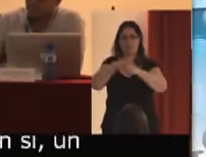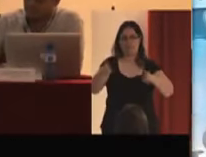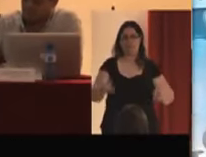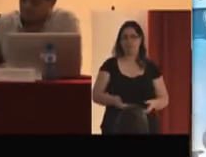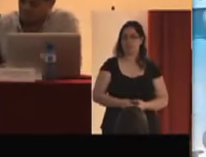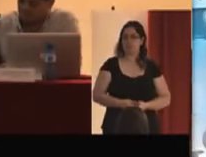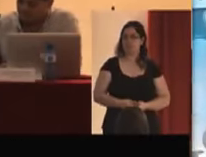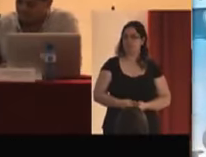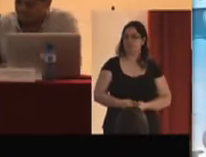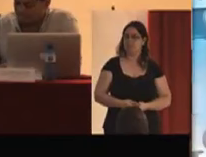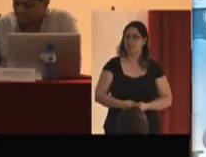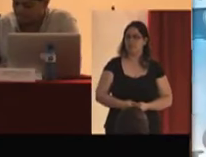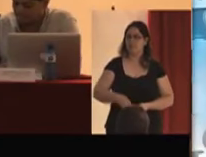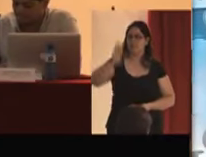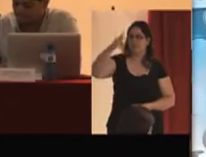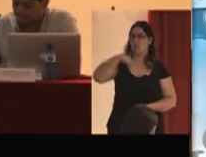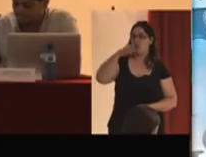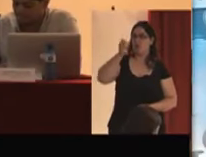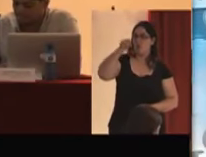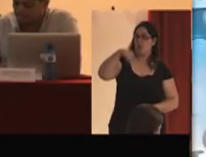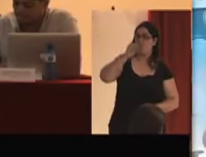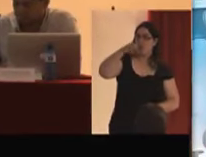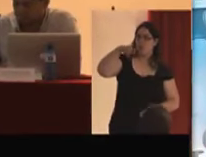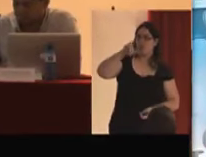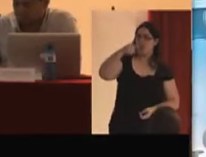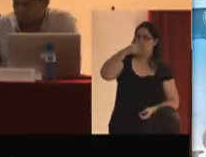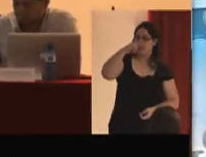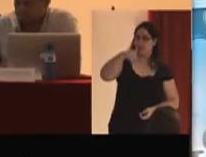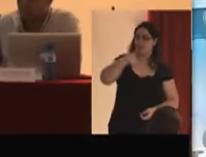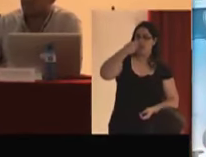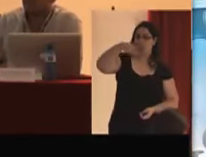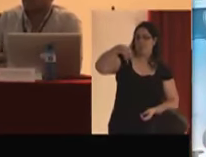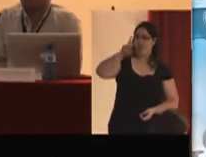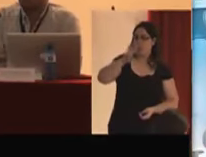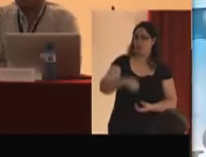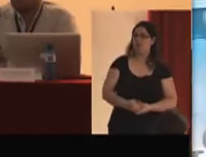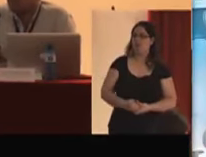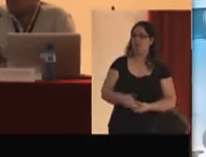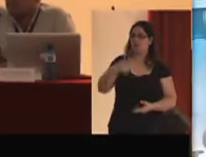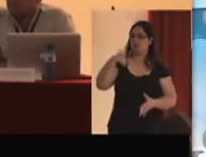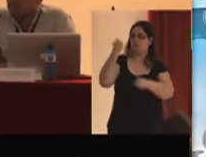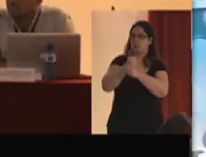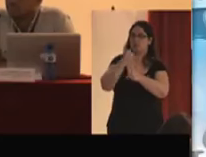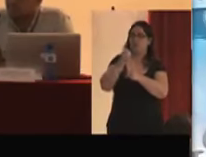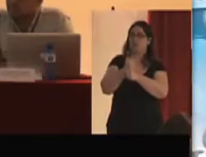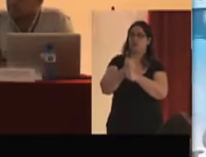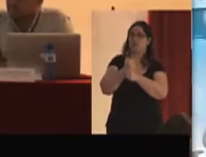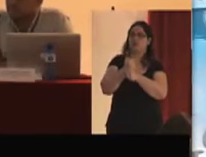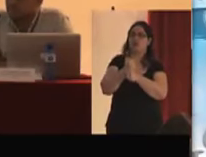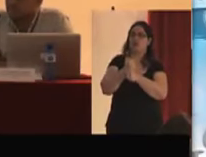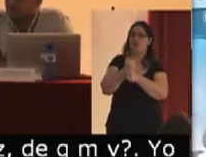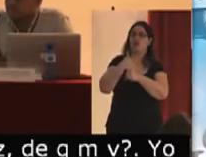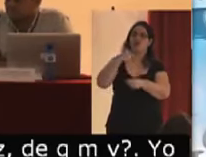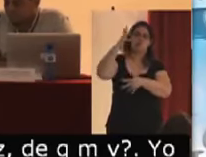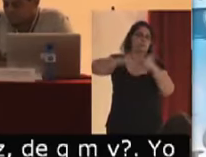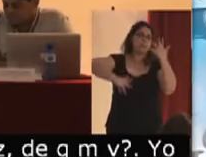areas would need projects. I'm Domingo Rodriguez from GNV, and I work